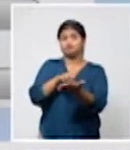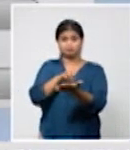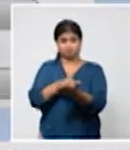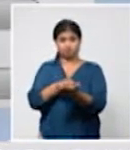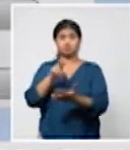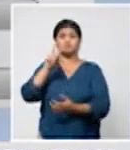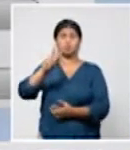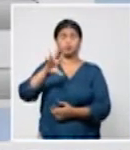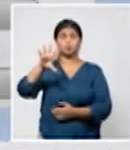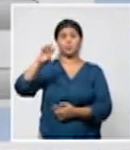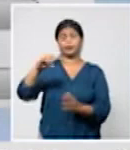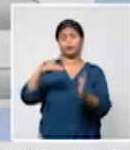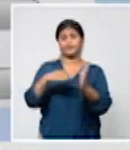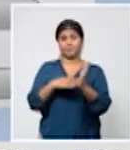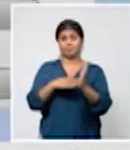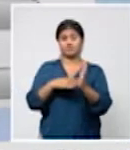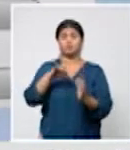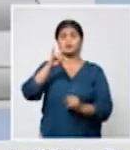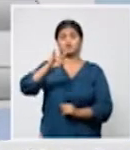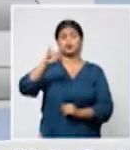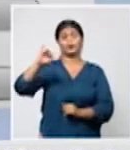250,996, of which